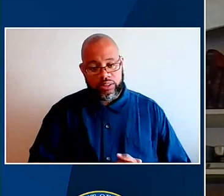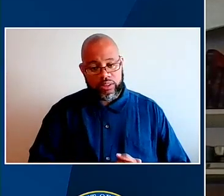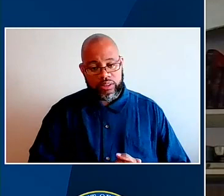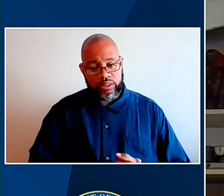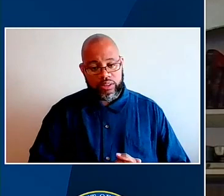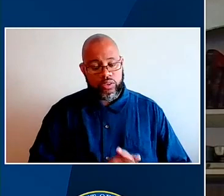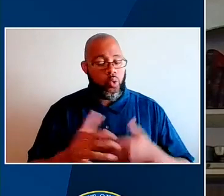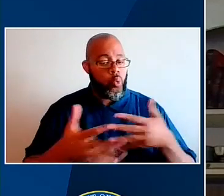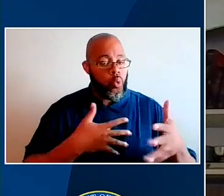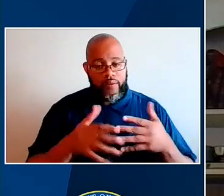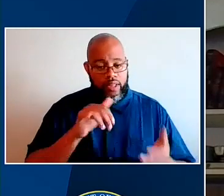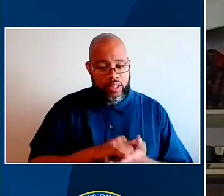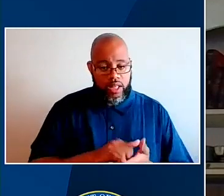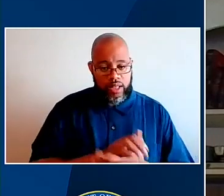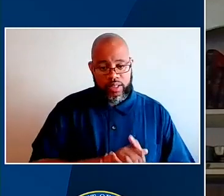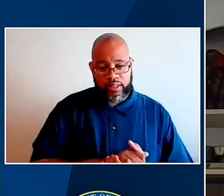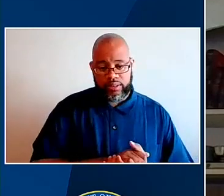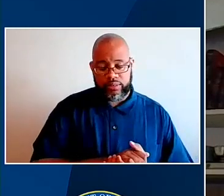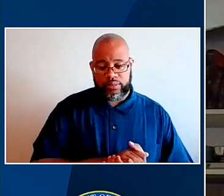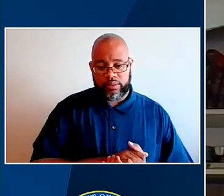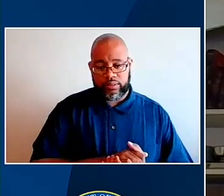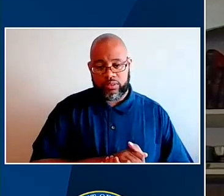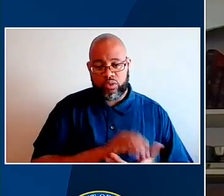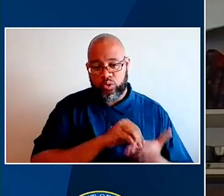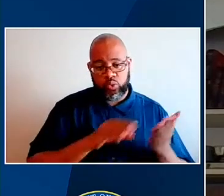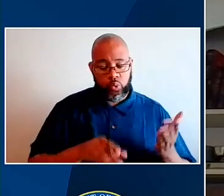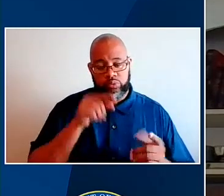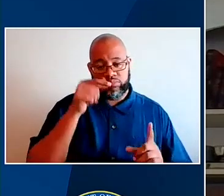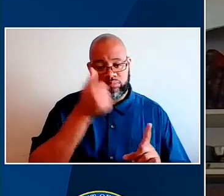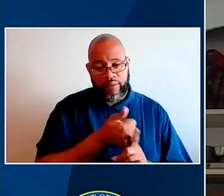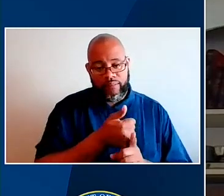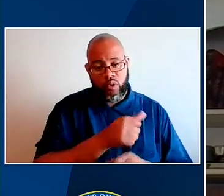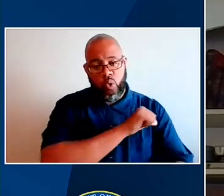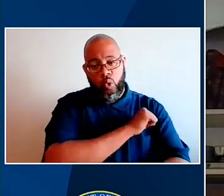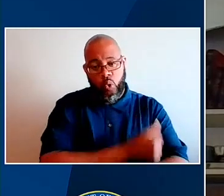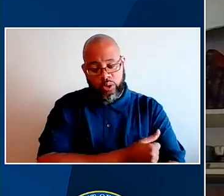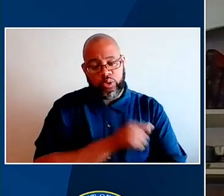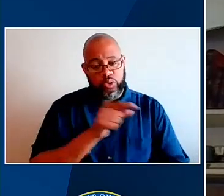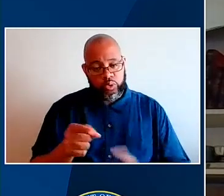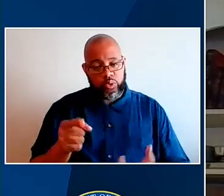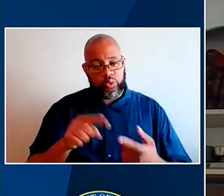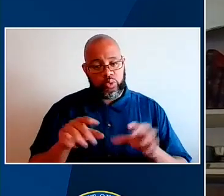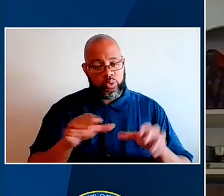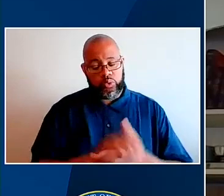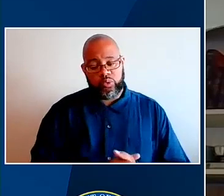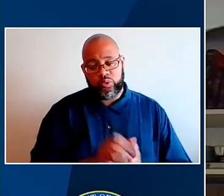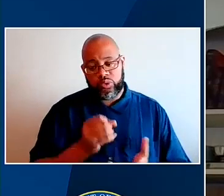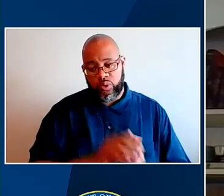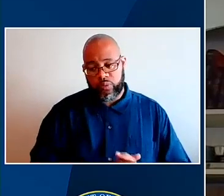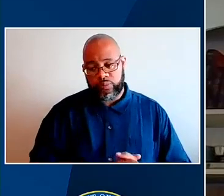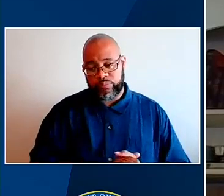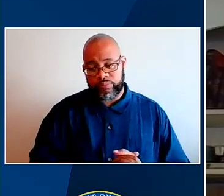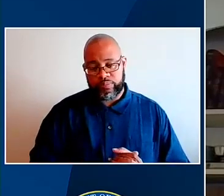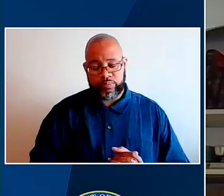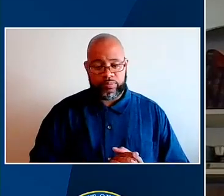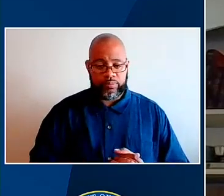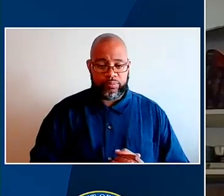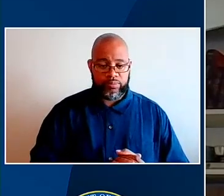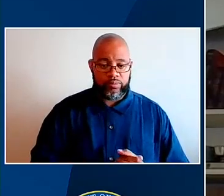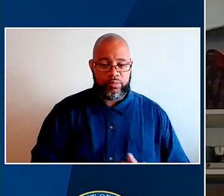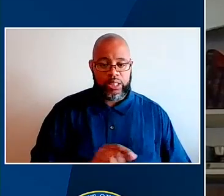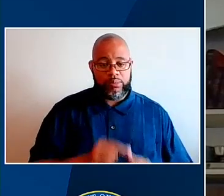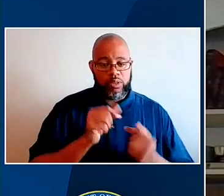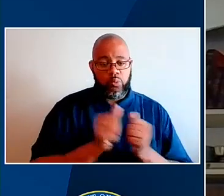whatever it is that the student is authorizing you to do. So especially